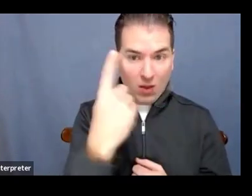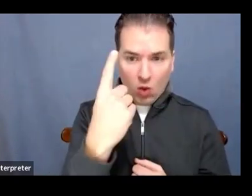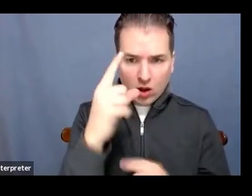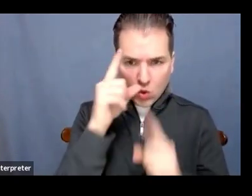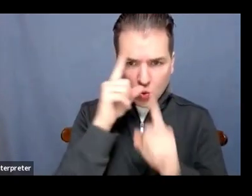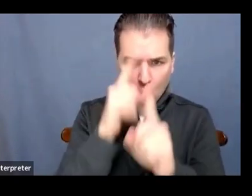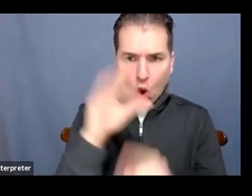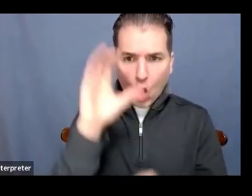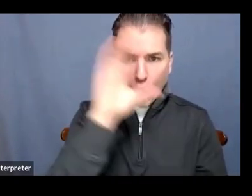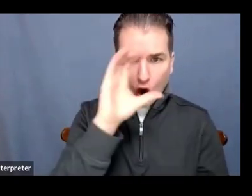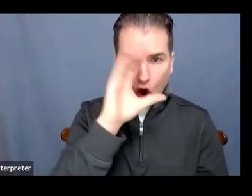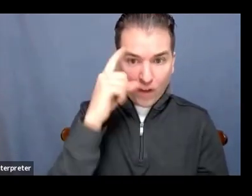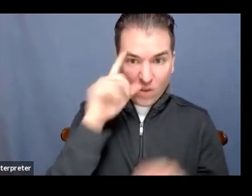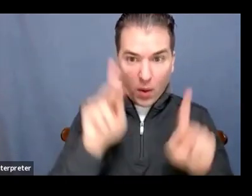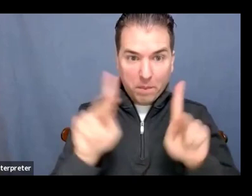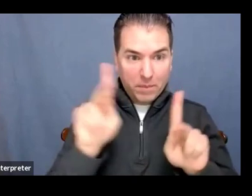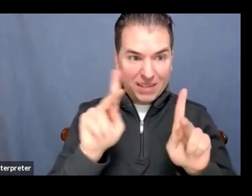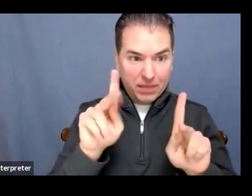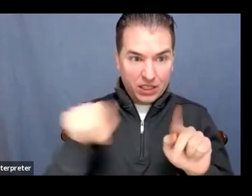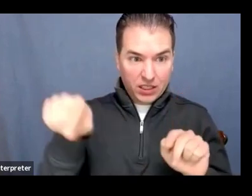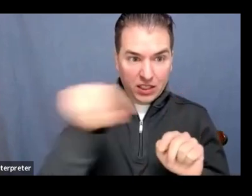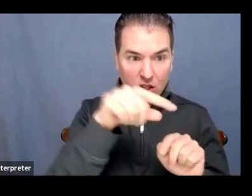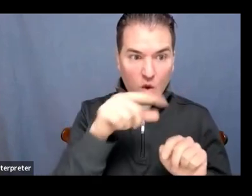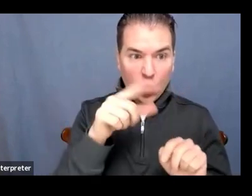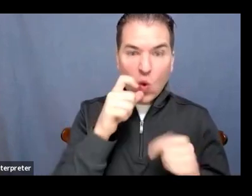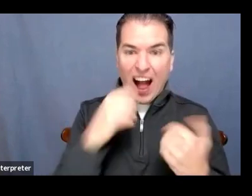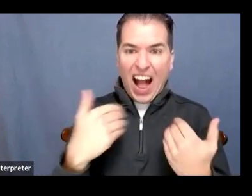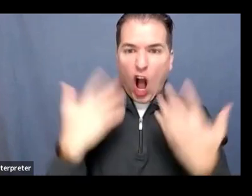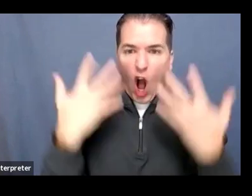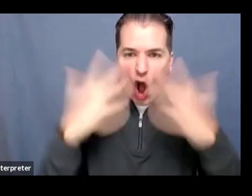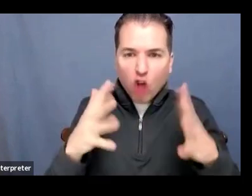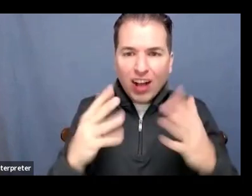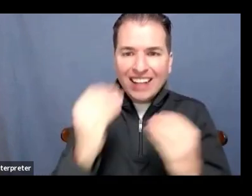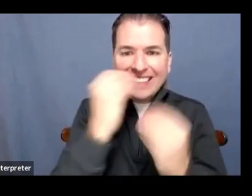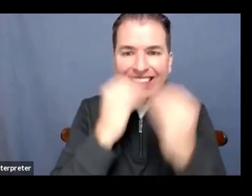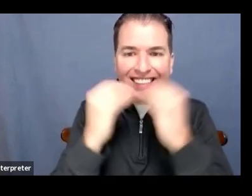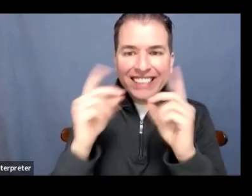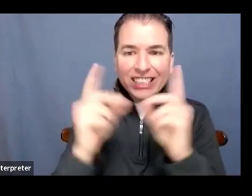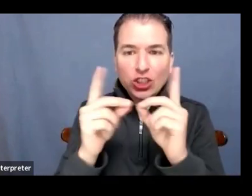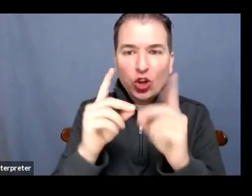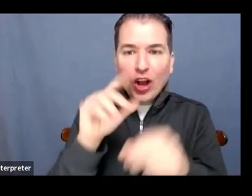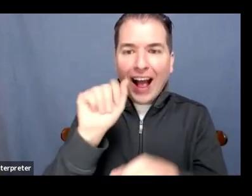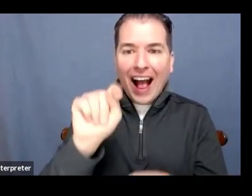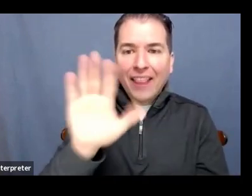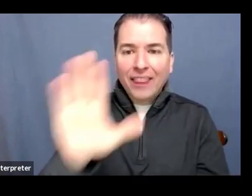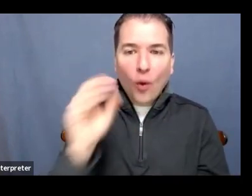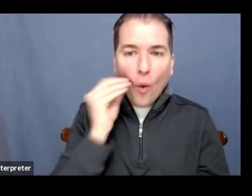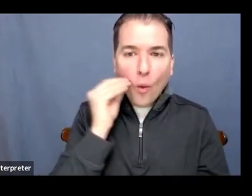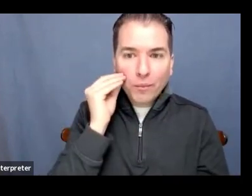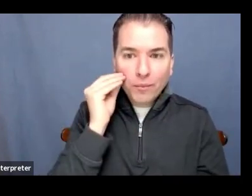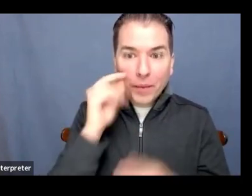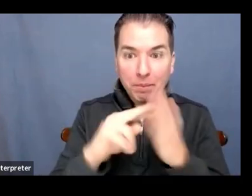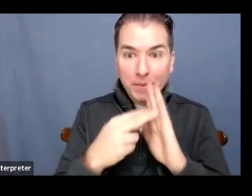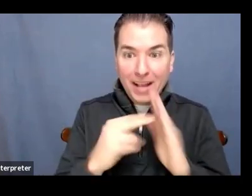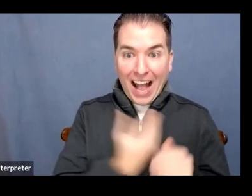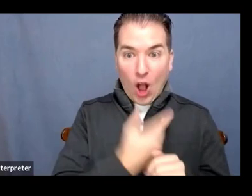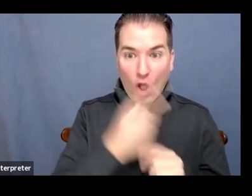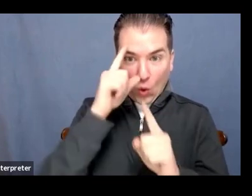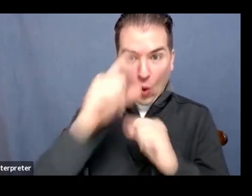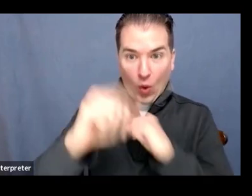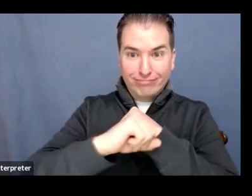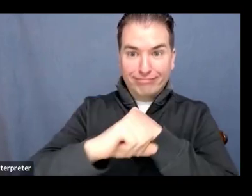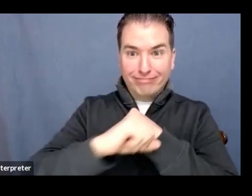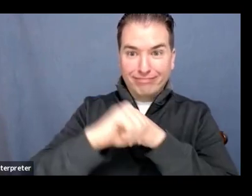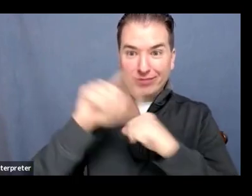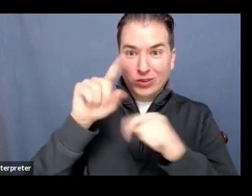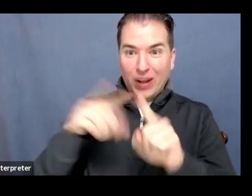here is get people to go out of their homes for their dessert, right? So it's a little